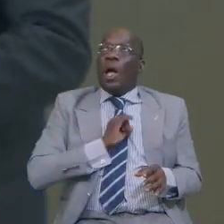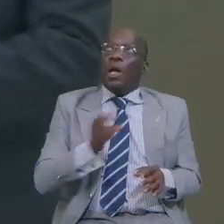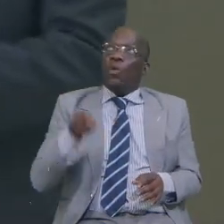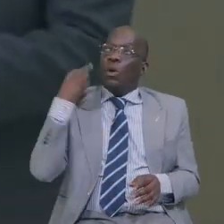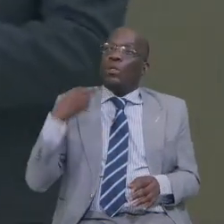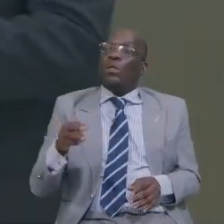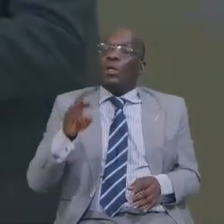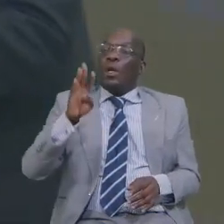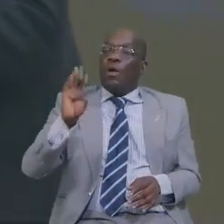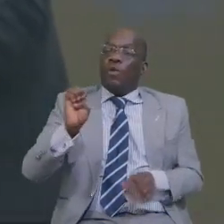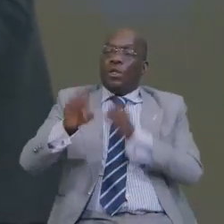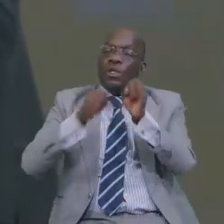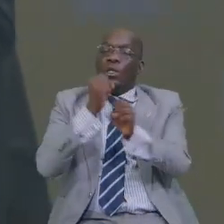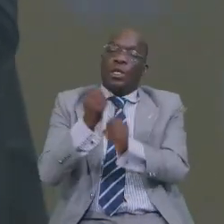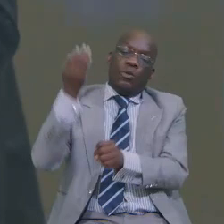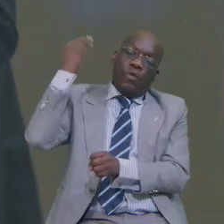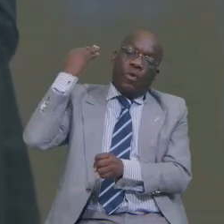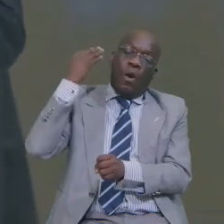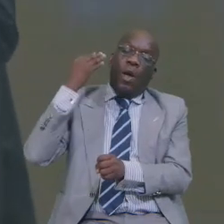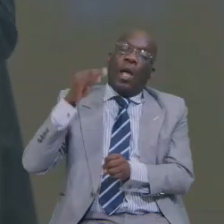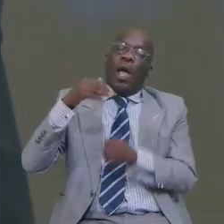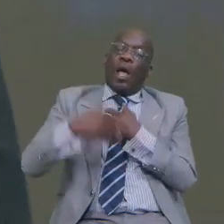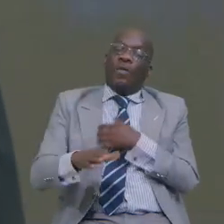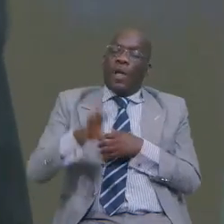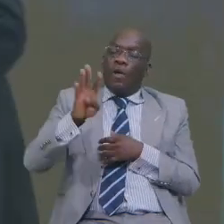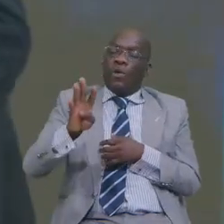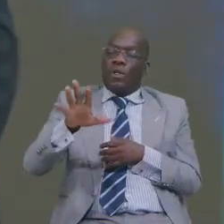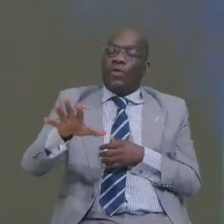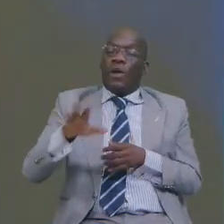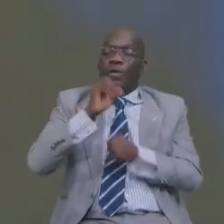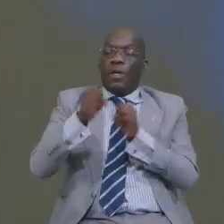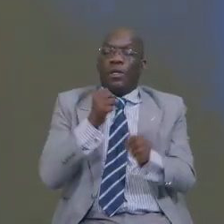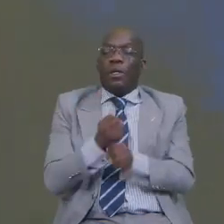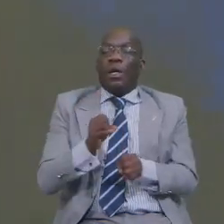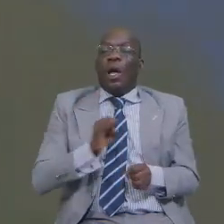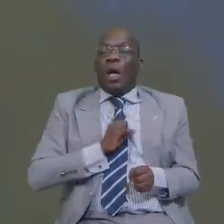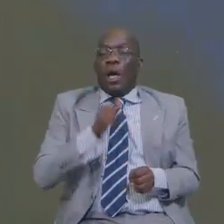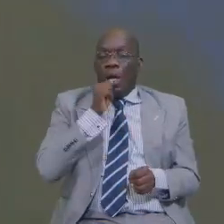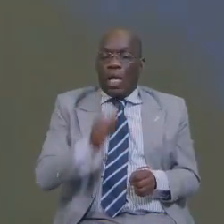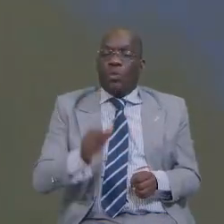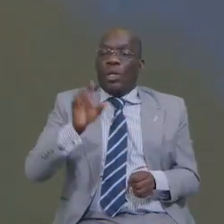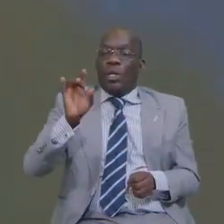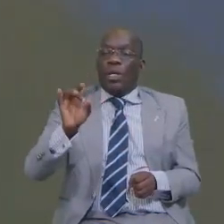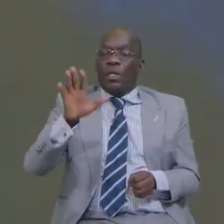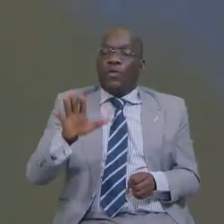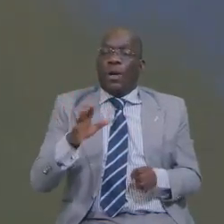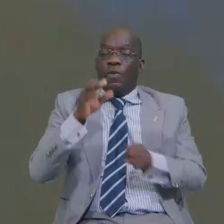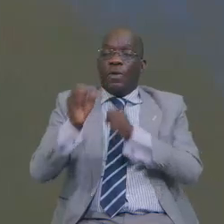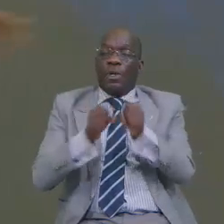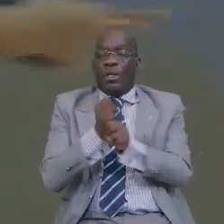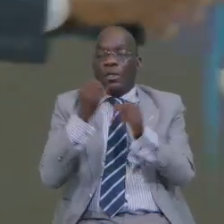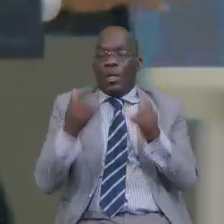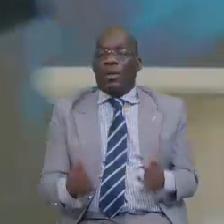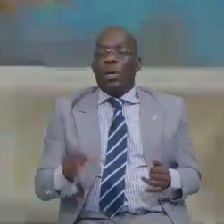us out, and now after 45 years, I am 85. I am still as strong as I